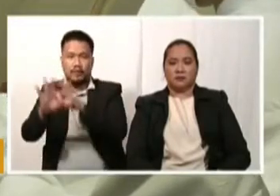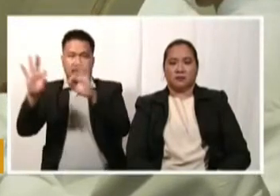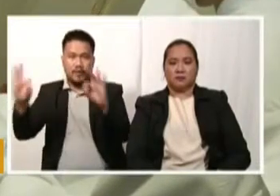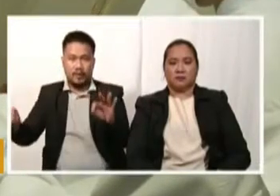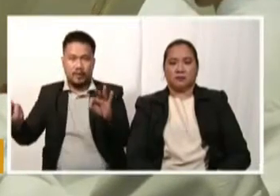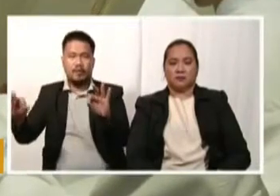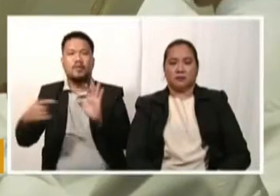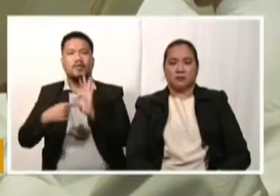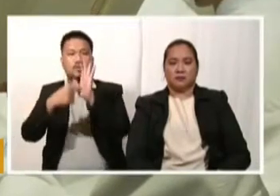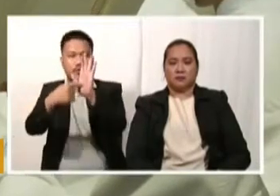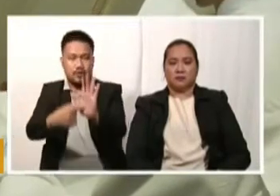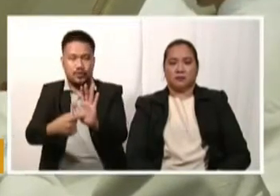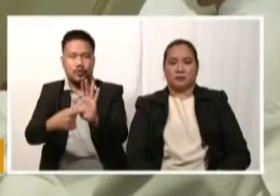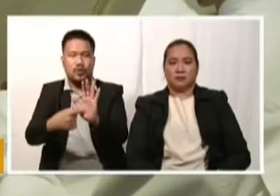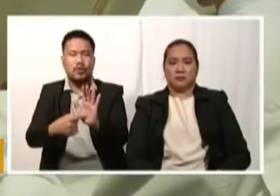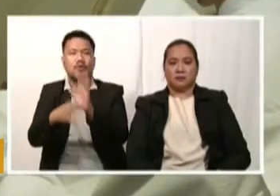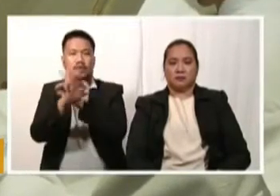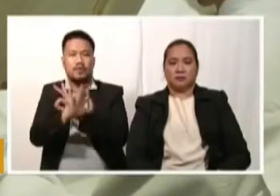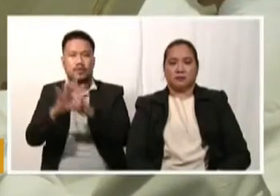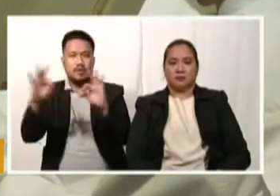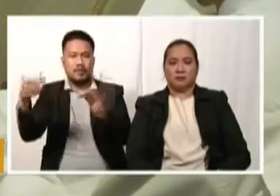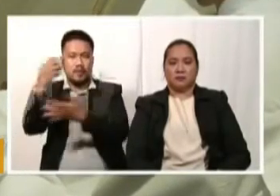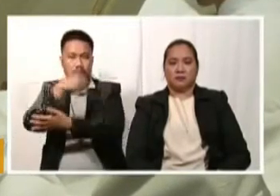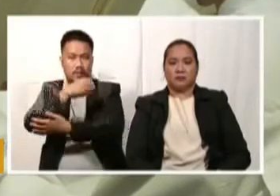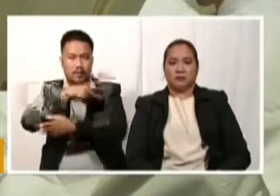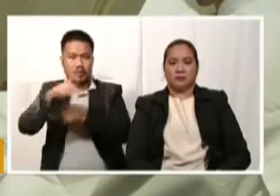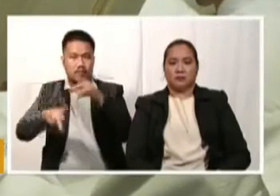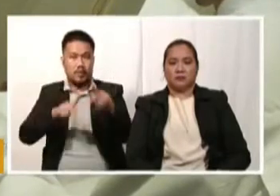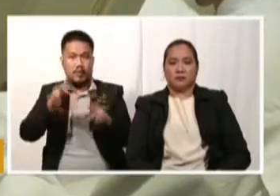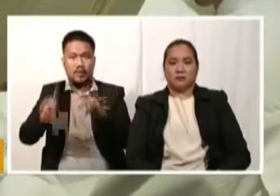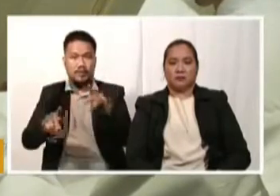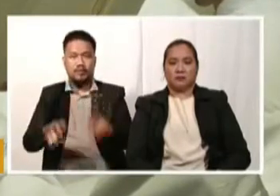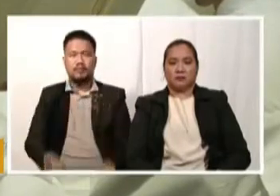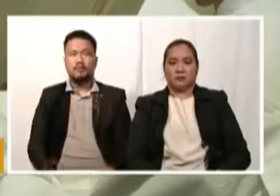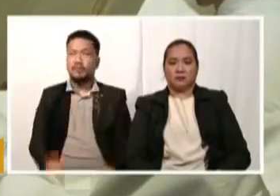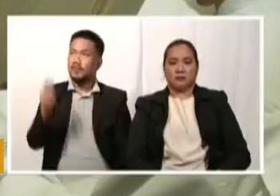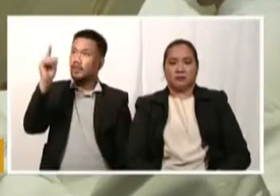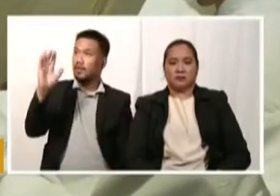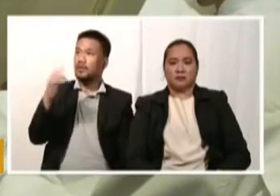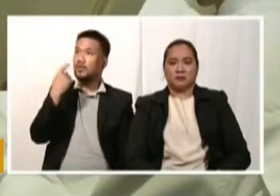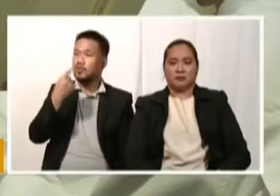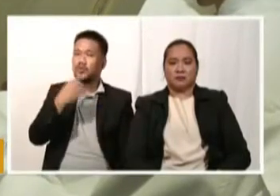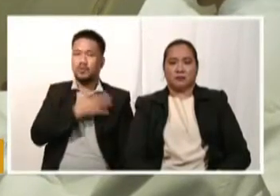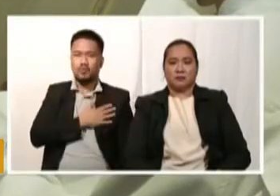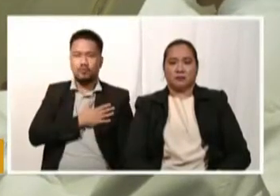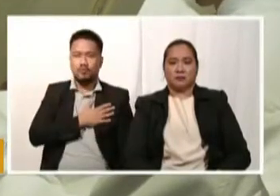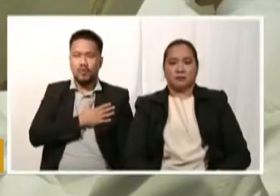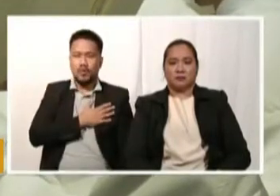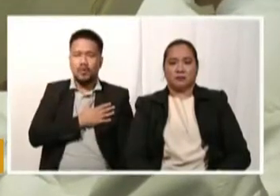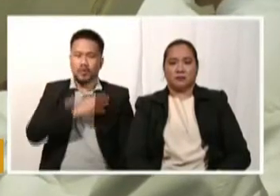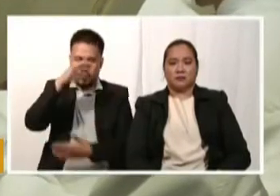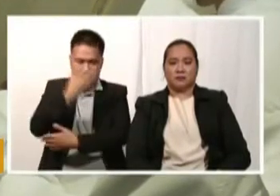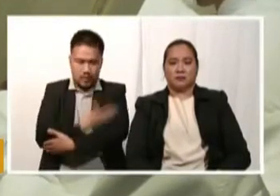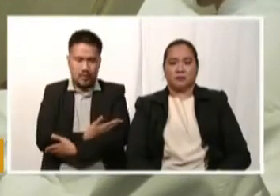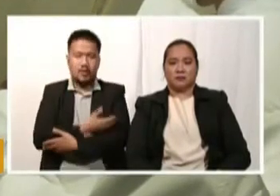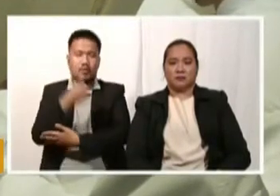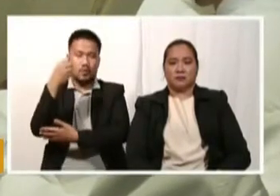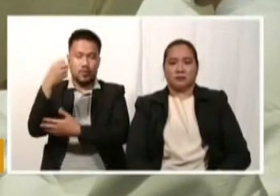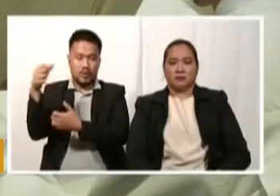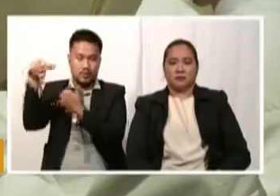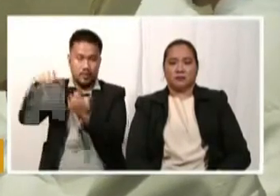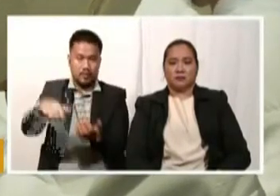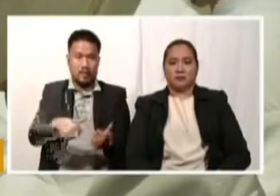of the baptized. O God, whose Son, baptized by John in the waters of the